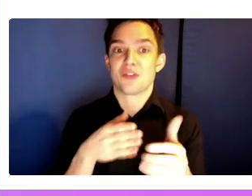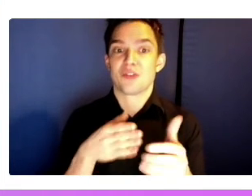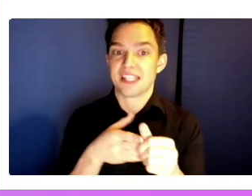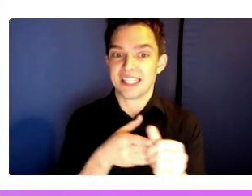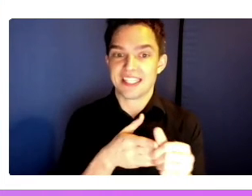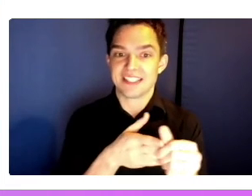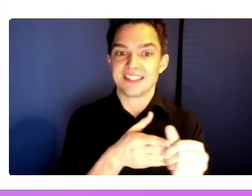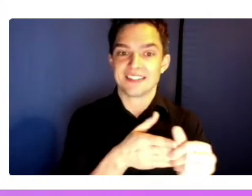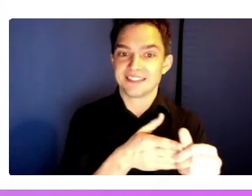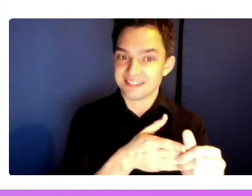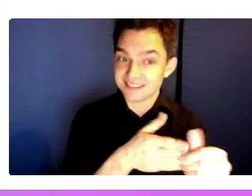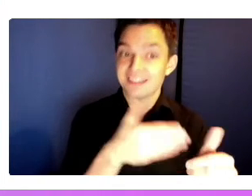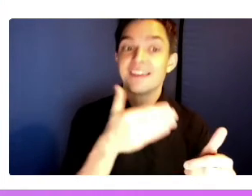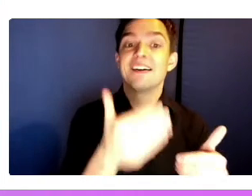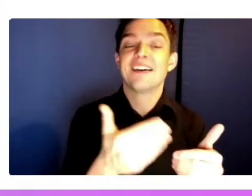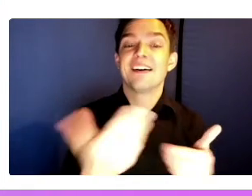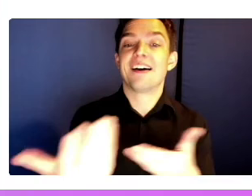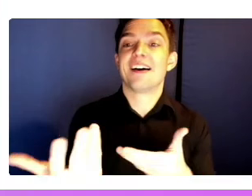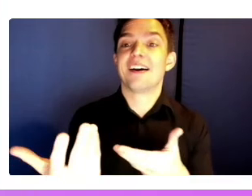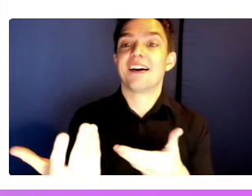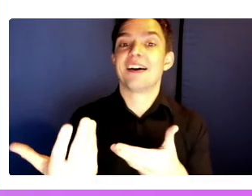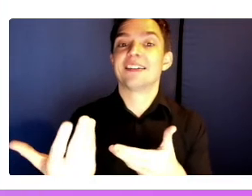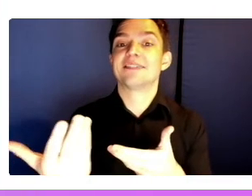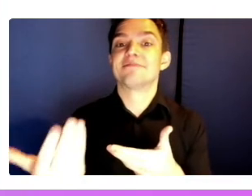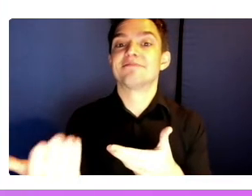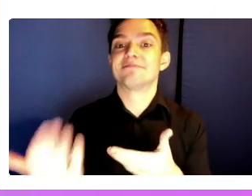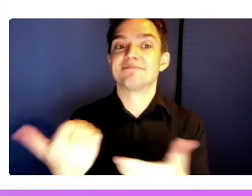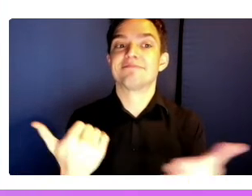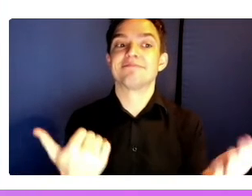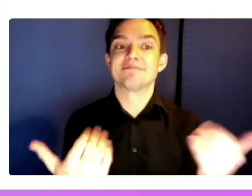and get people in a place where they are